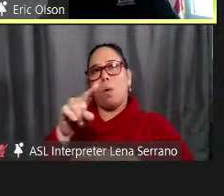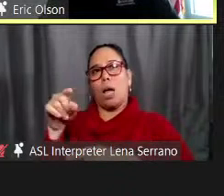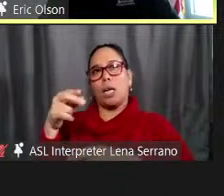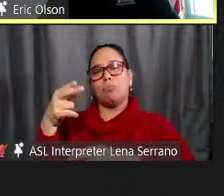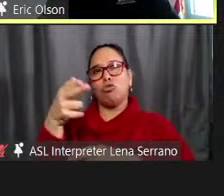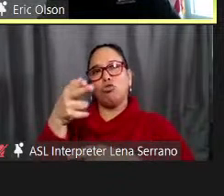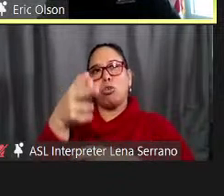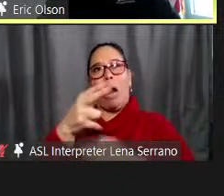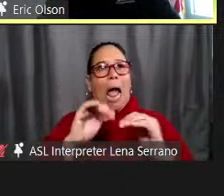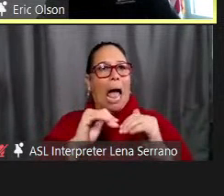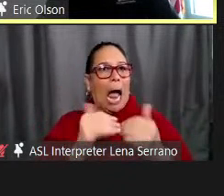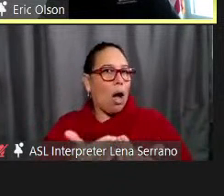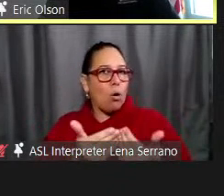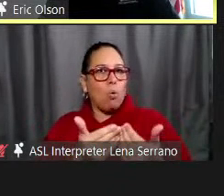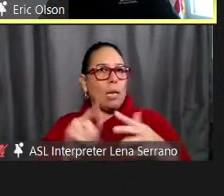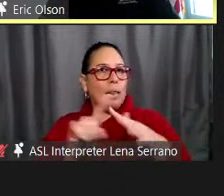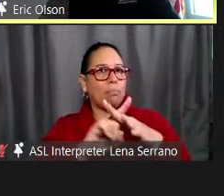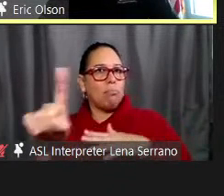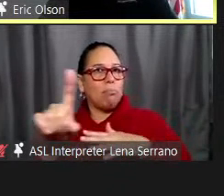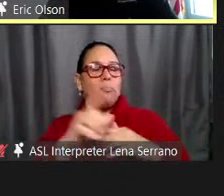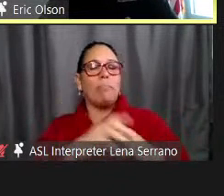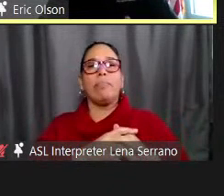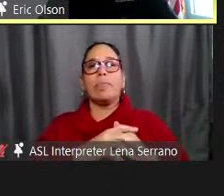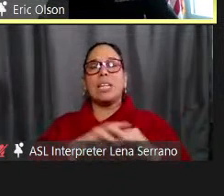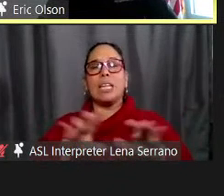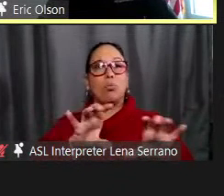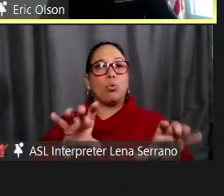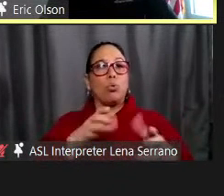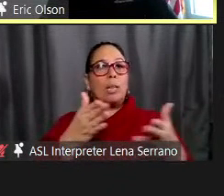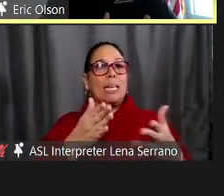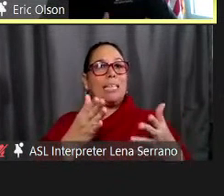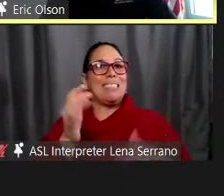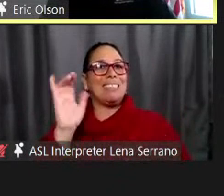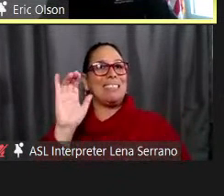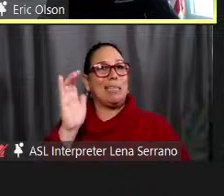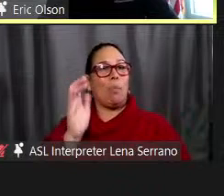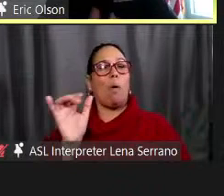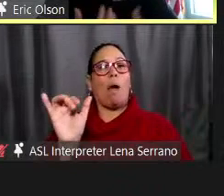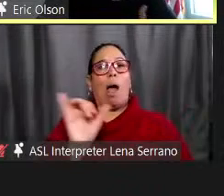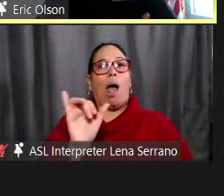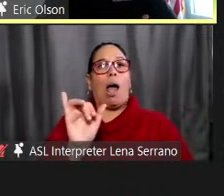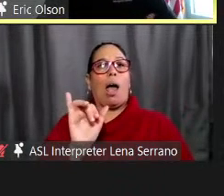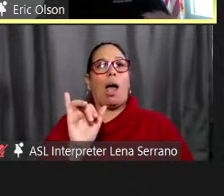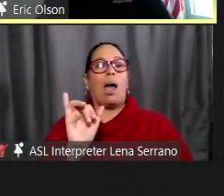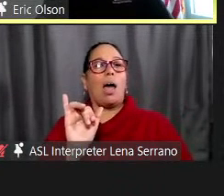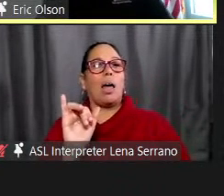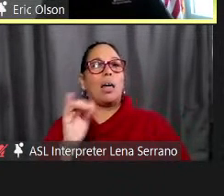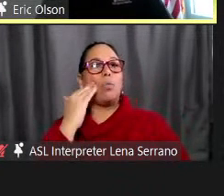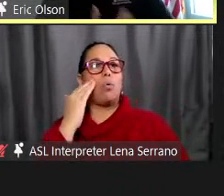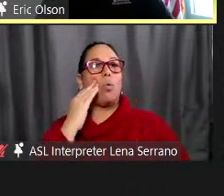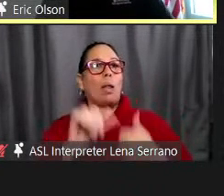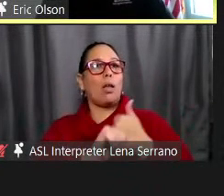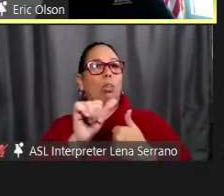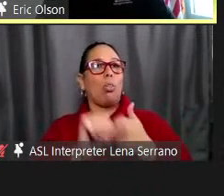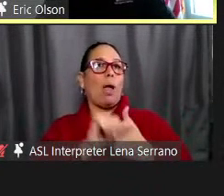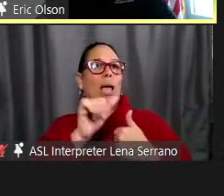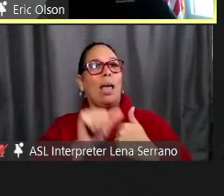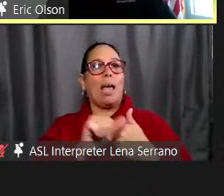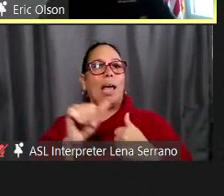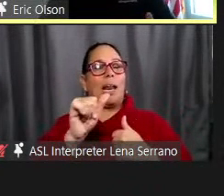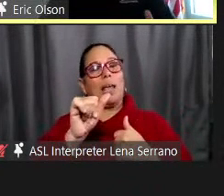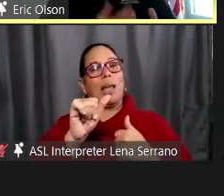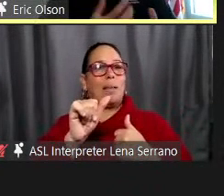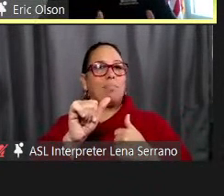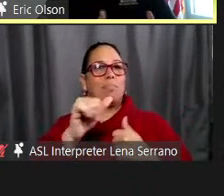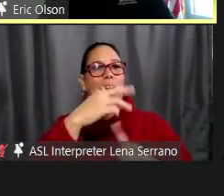their location. They were doing things that were eerily similar to how we would move in a threat environment in the military or law enforcement.